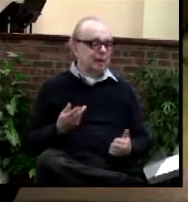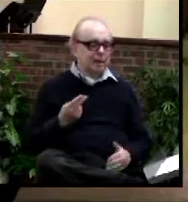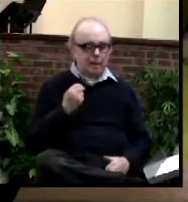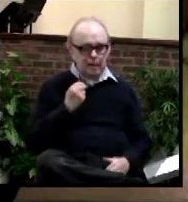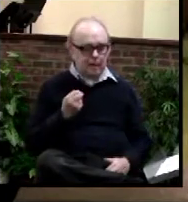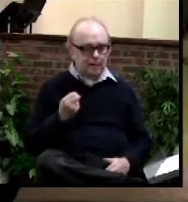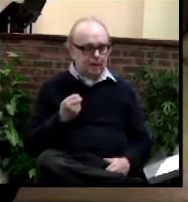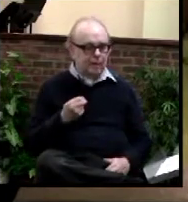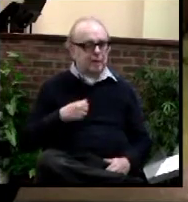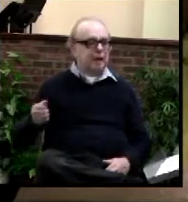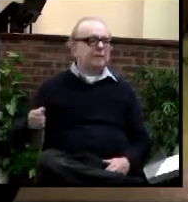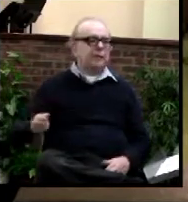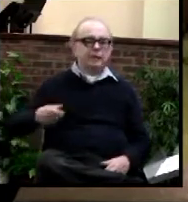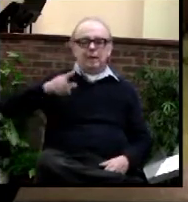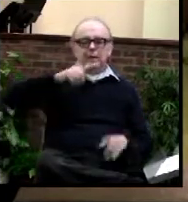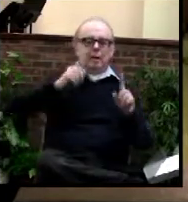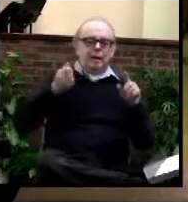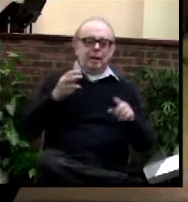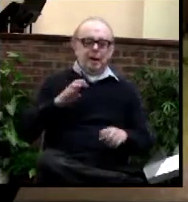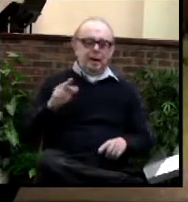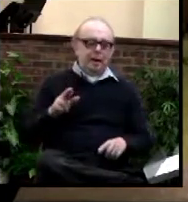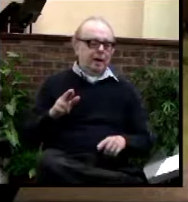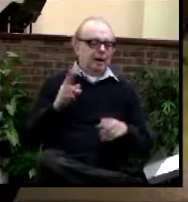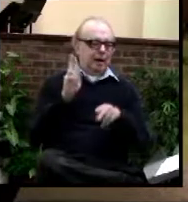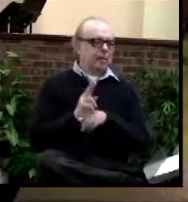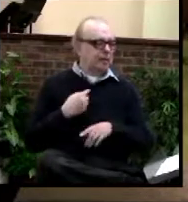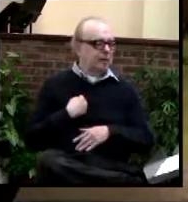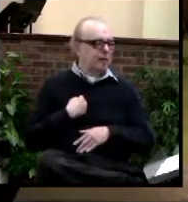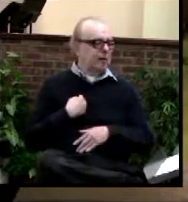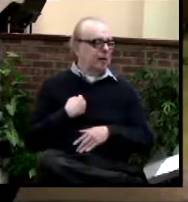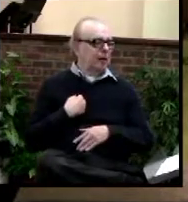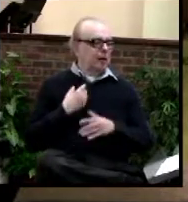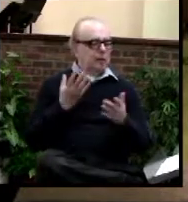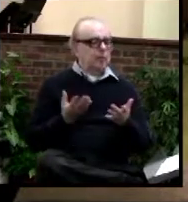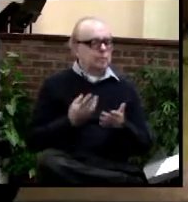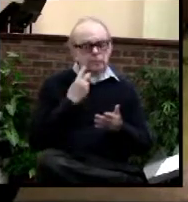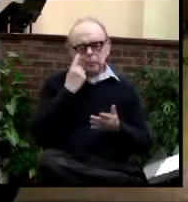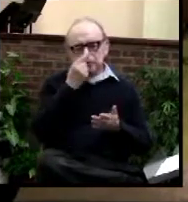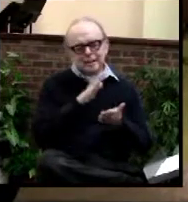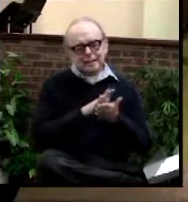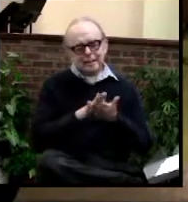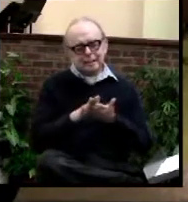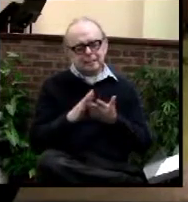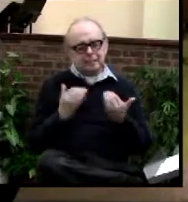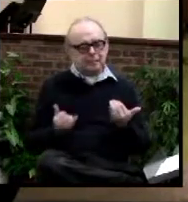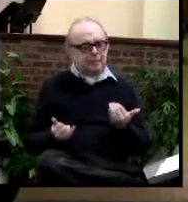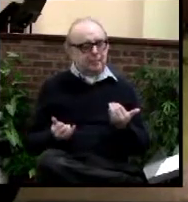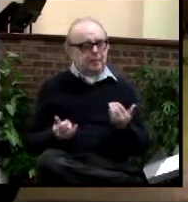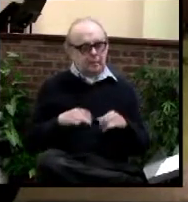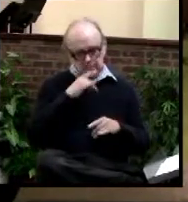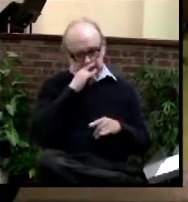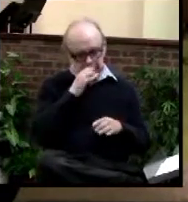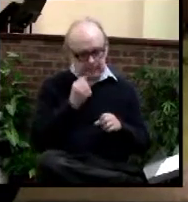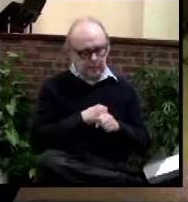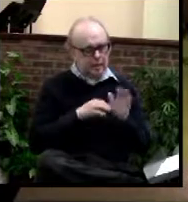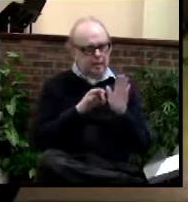hanger and wear them because we wanted them to look nice. Now, when a kid gets a hole in a pair of